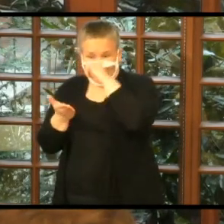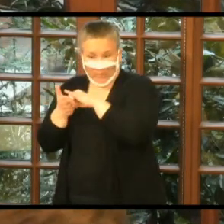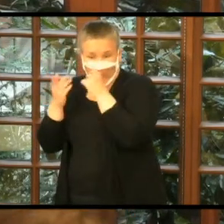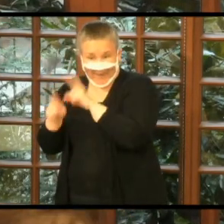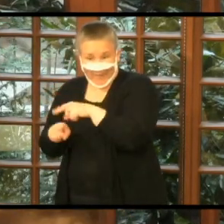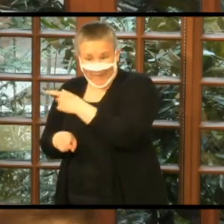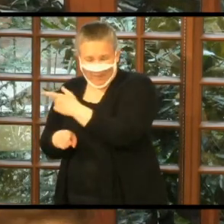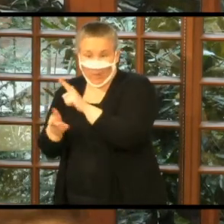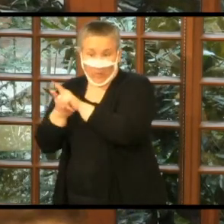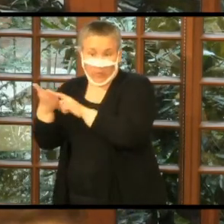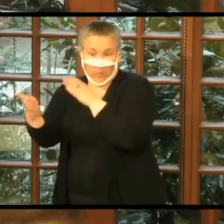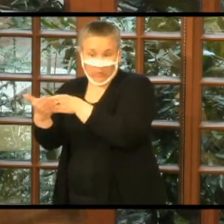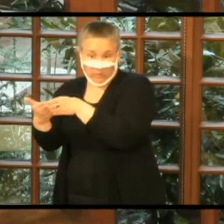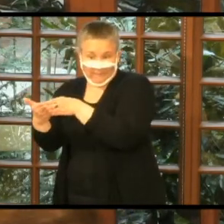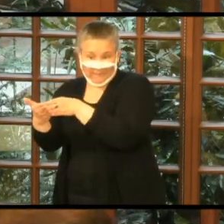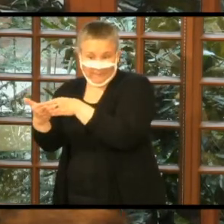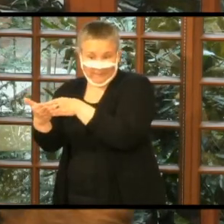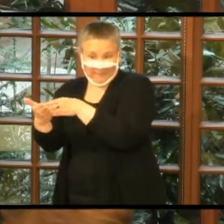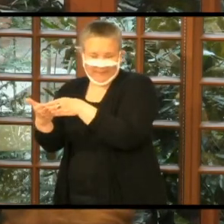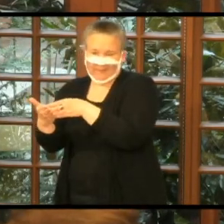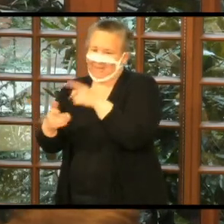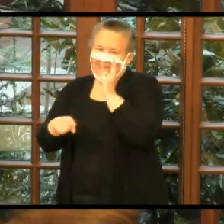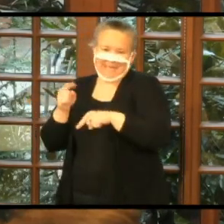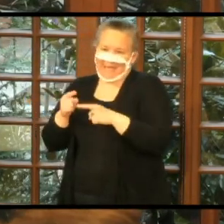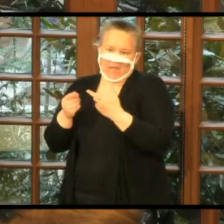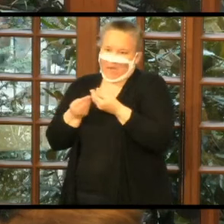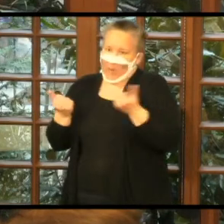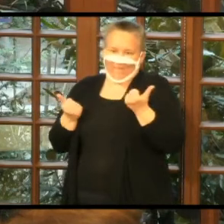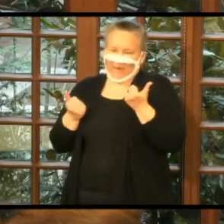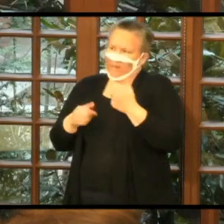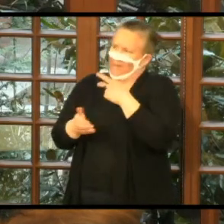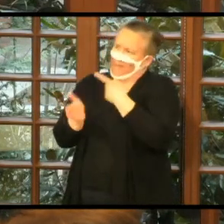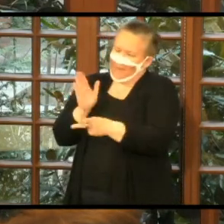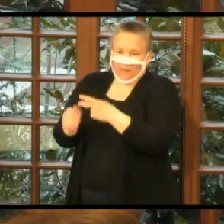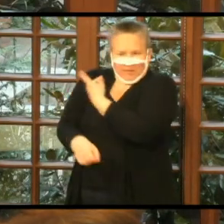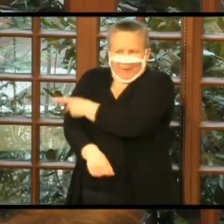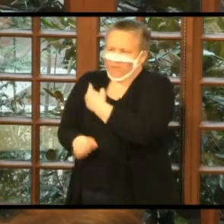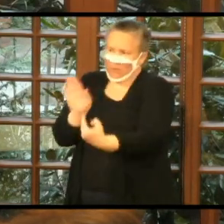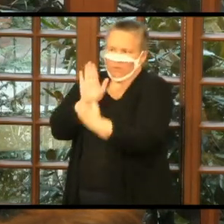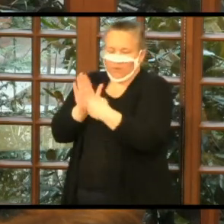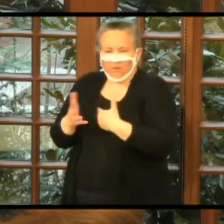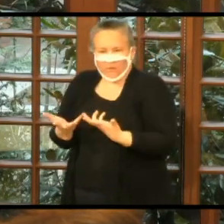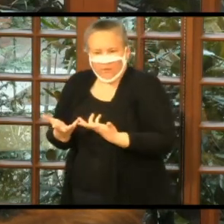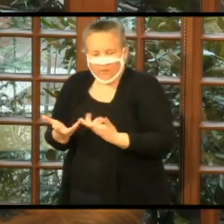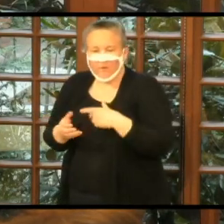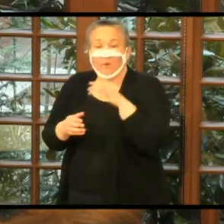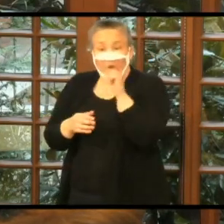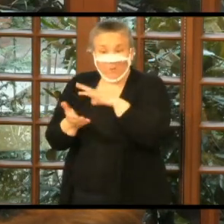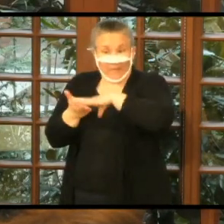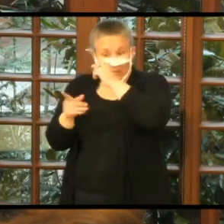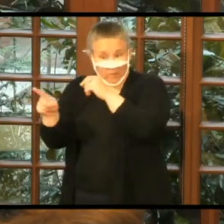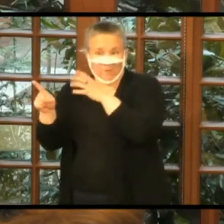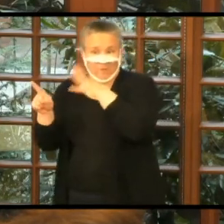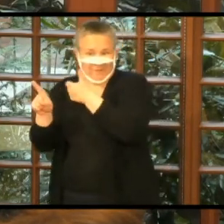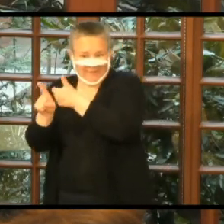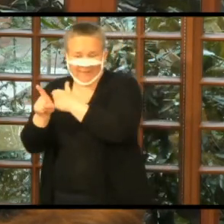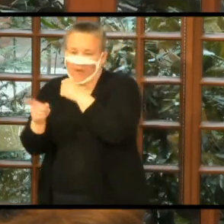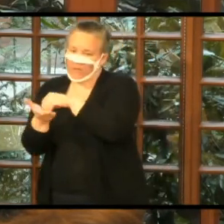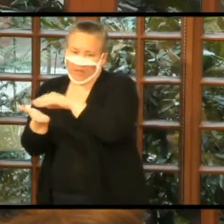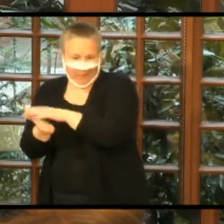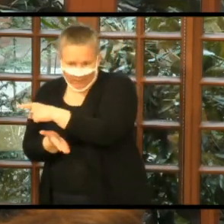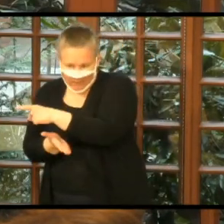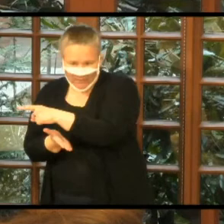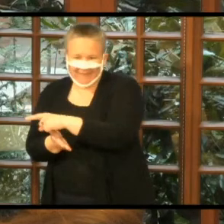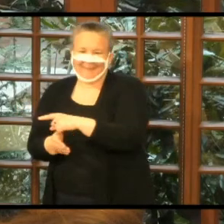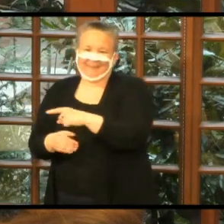happened there was a lawsuit, and he can't get over the fact that this patient sued him. We also learn that she, too, is undocumented. She's